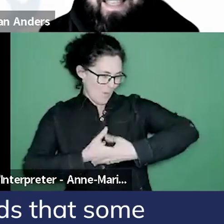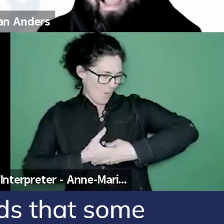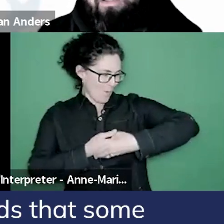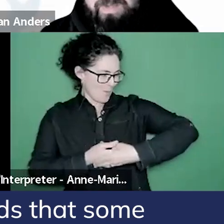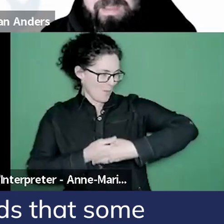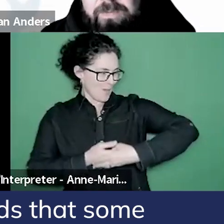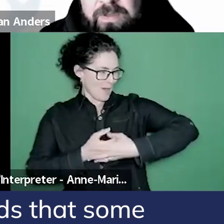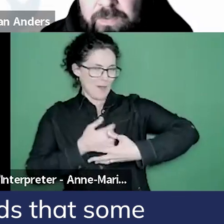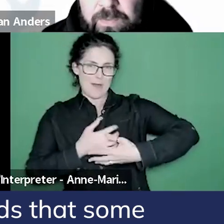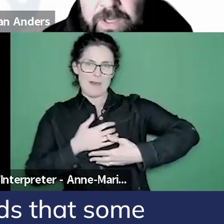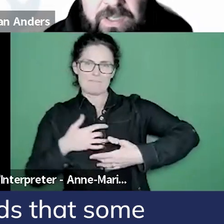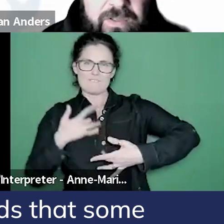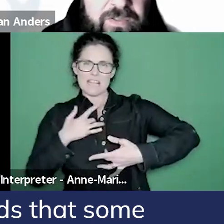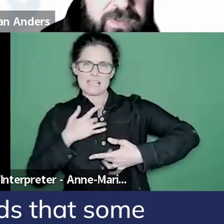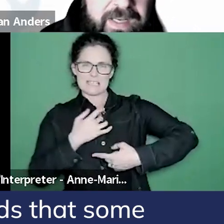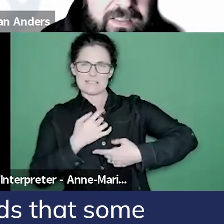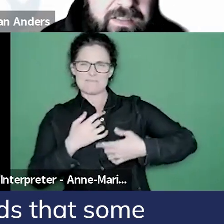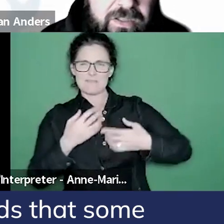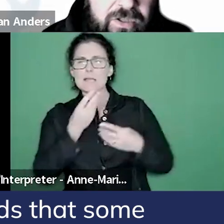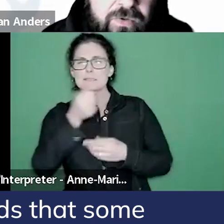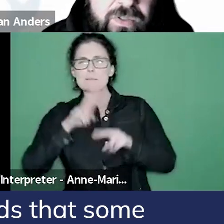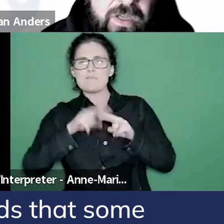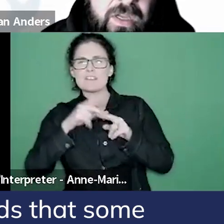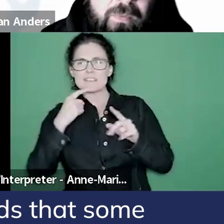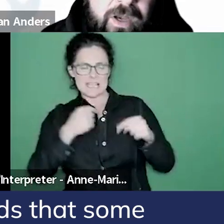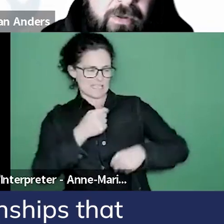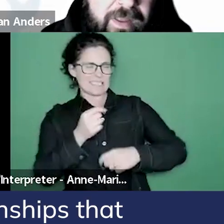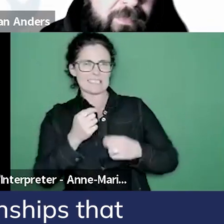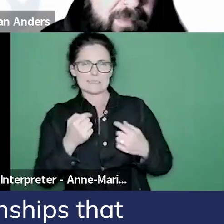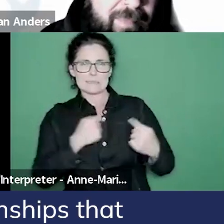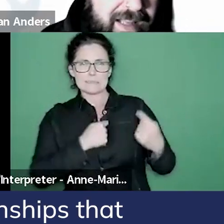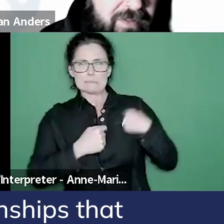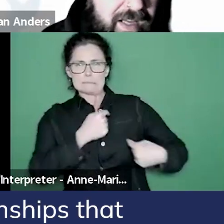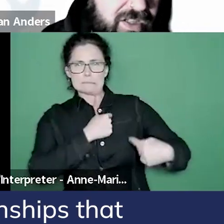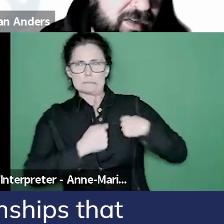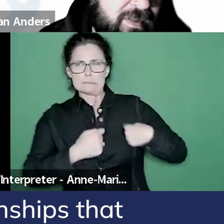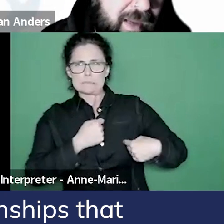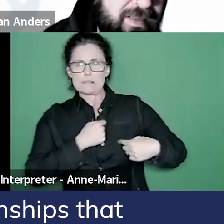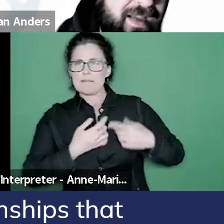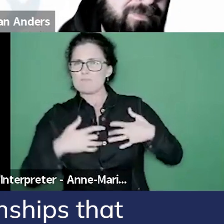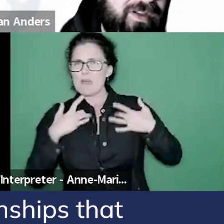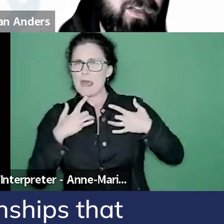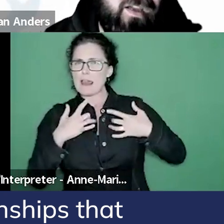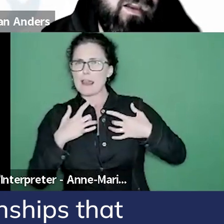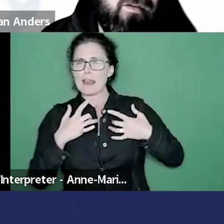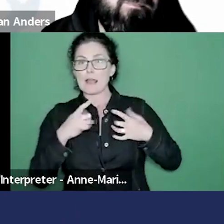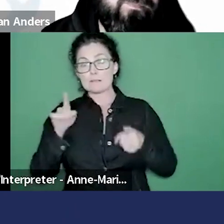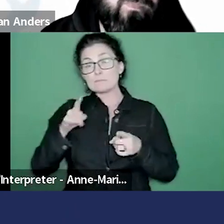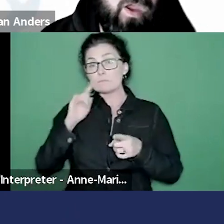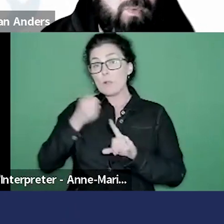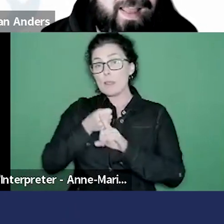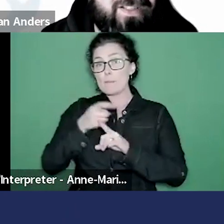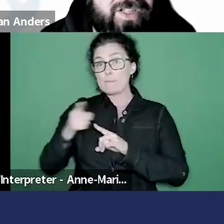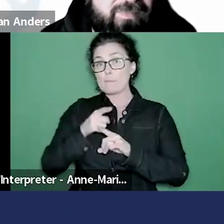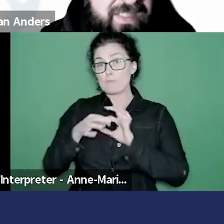is getting at them, I think was the words that some of the dads used. And we know that will impact on relationships that babies have.